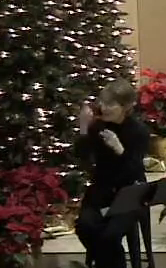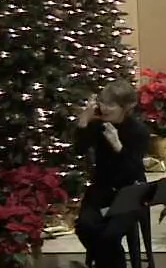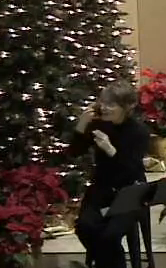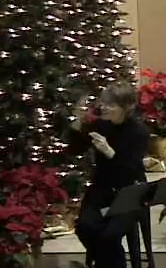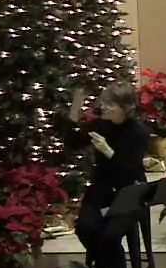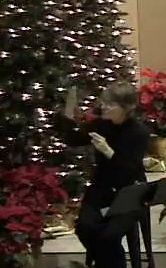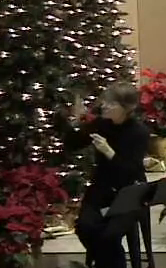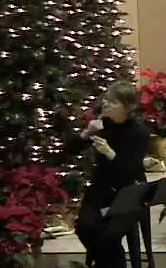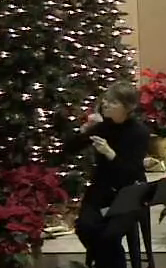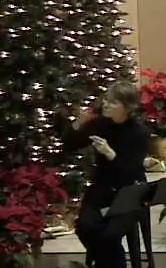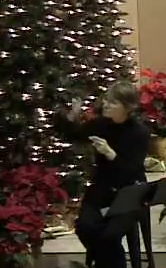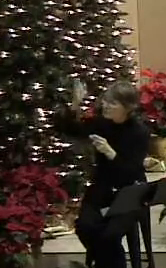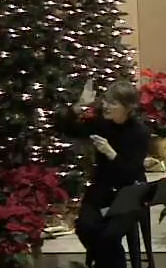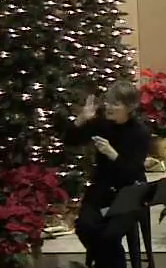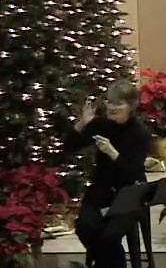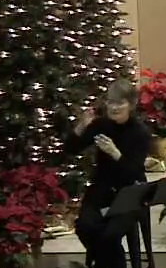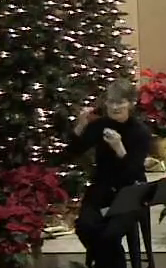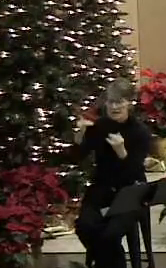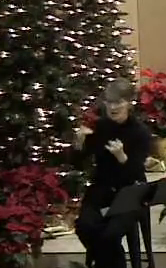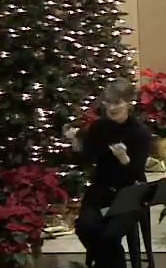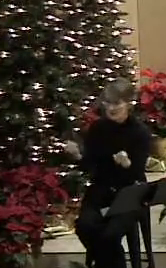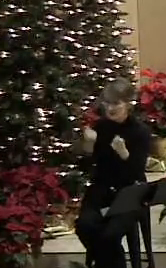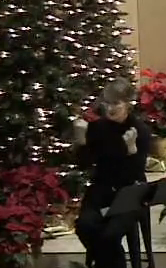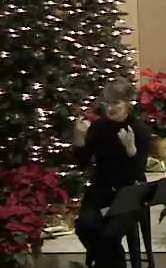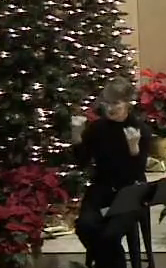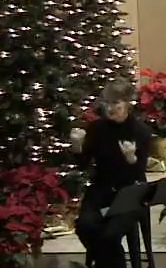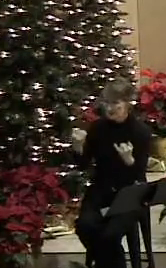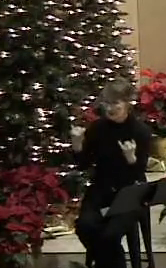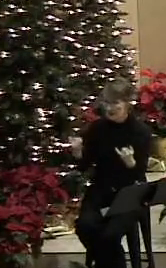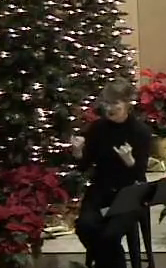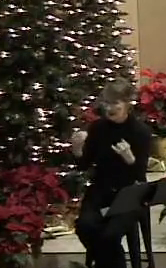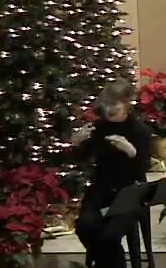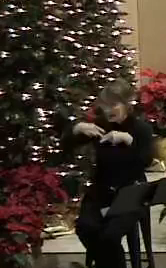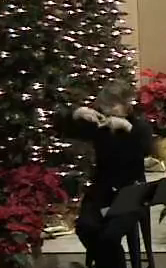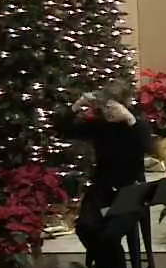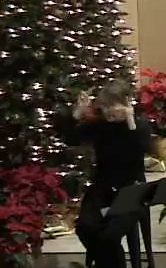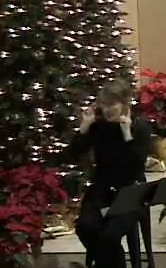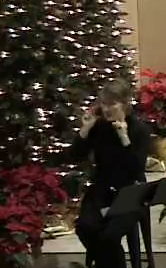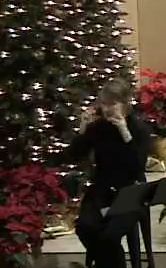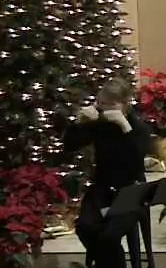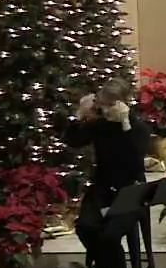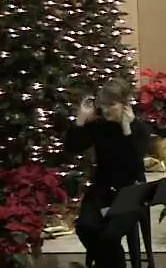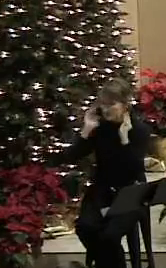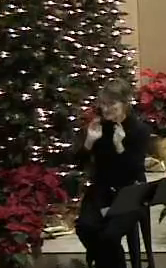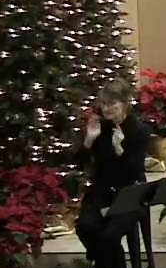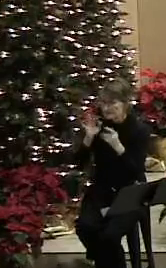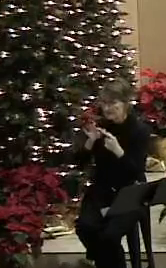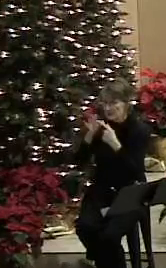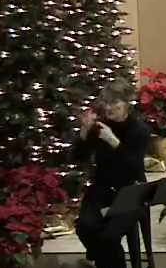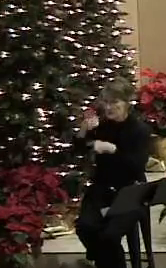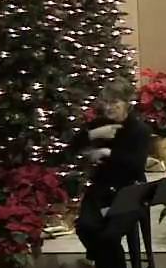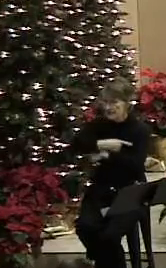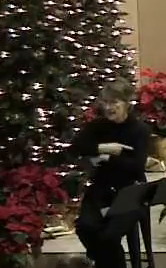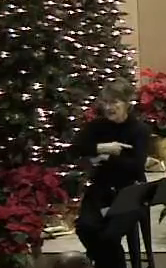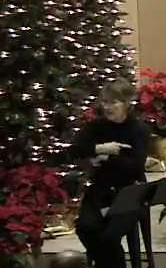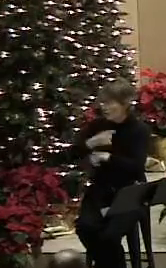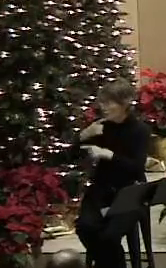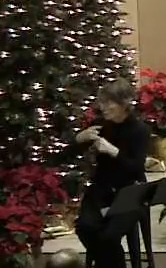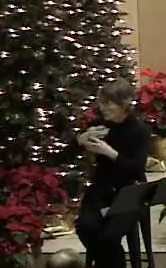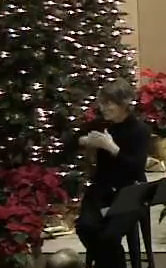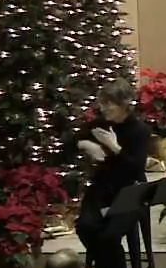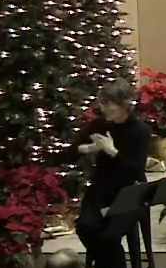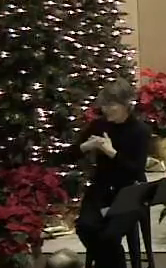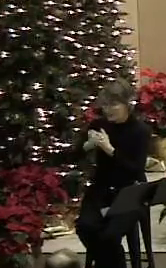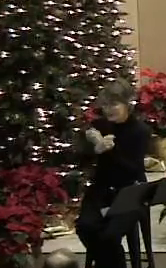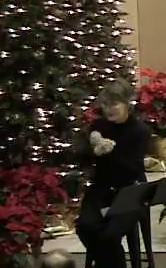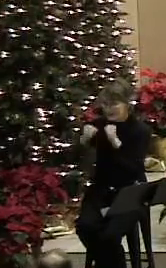Celebrating the most sacred day on which Blessed Mary, the Immaculate Virgin, brought forth the Savior for this world, and in communion with those